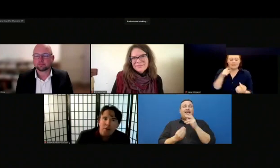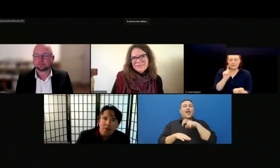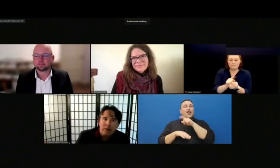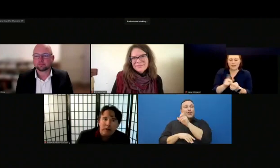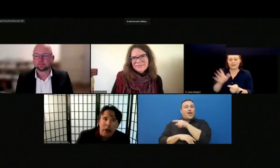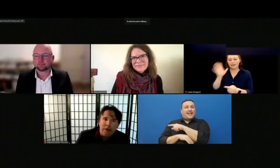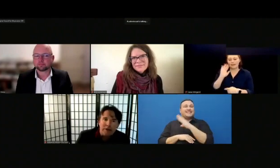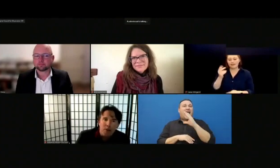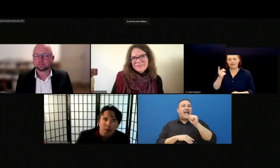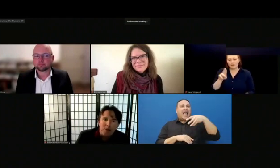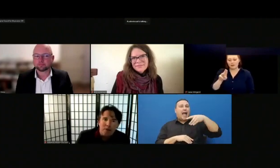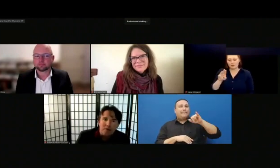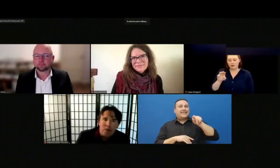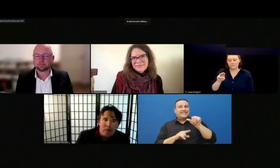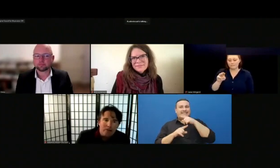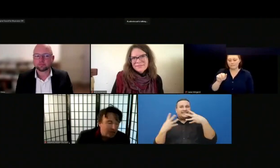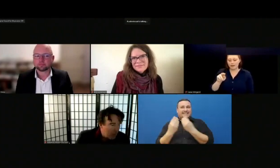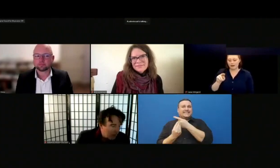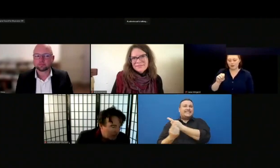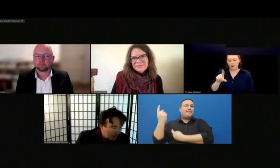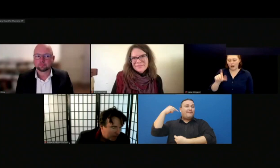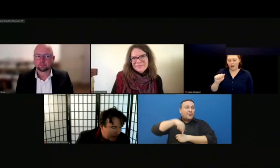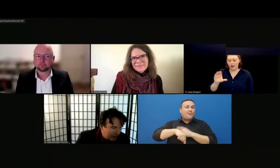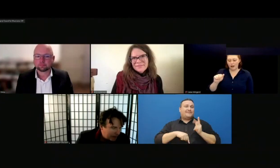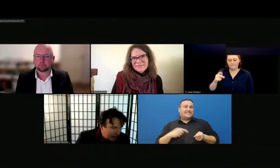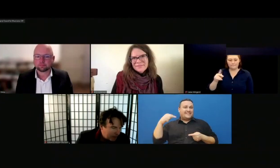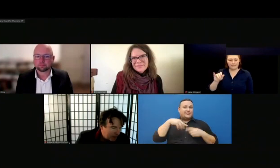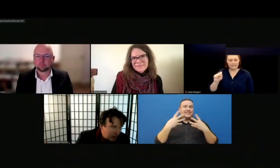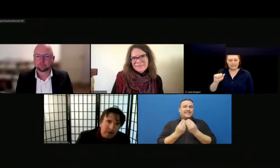Emanuela Campisi, who came all the way here from Catania for this event,